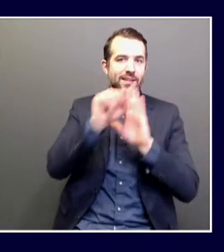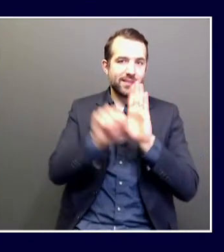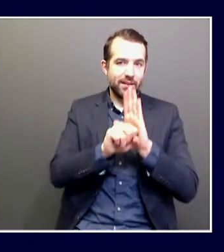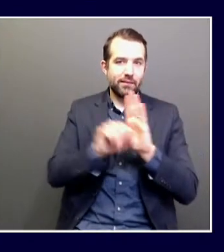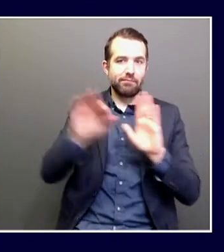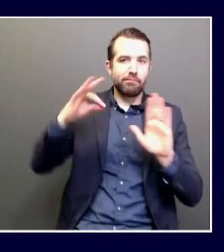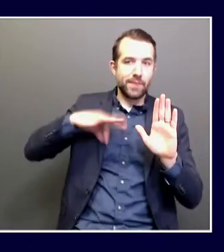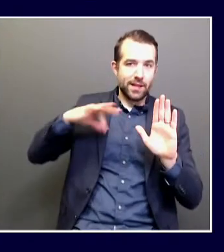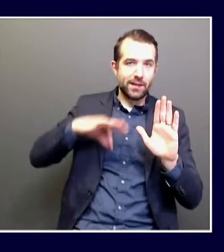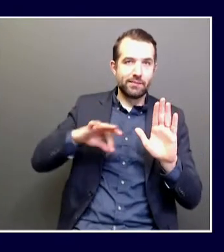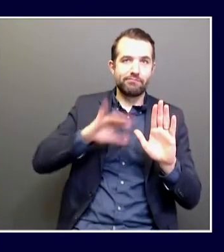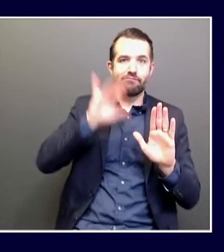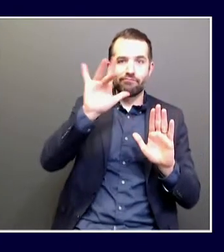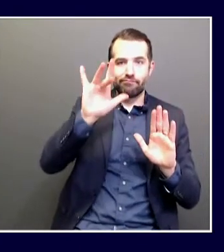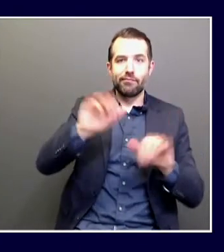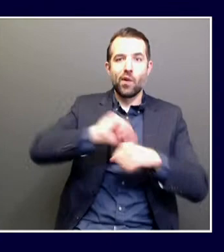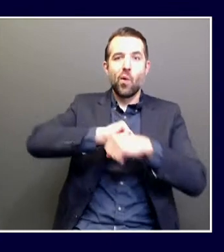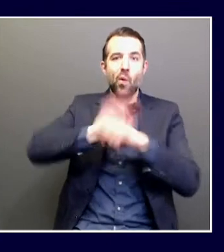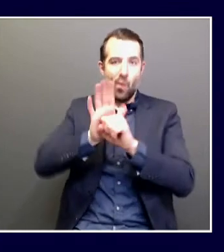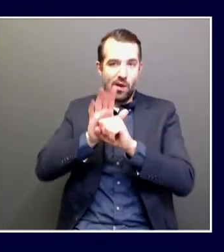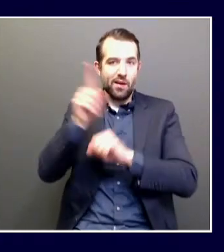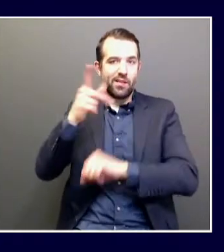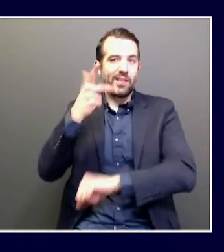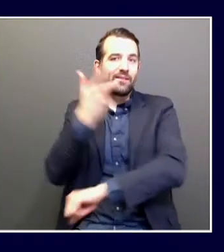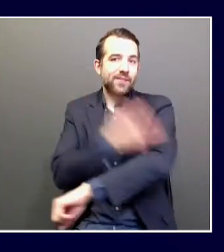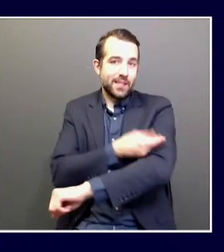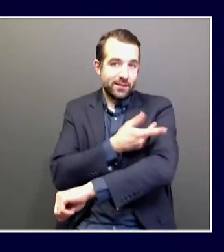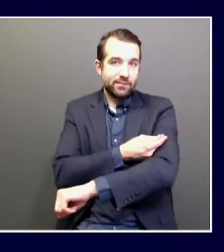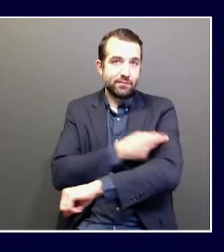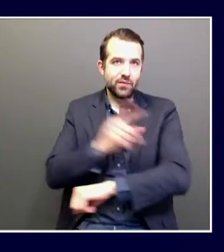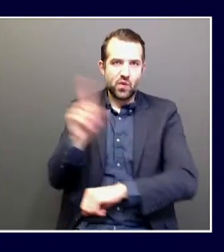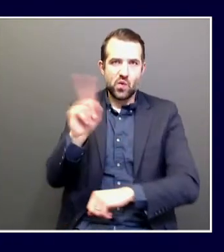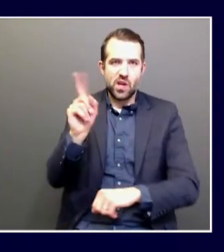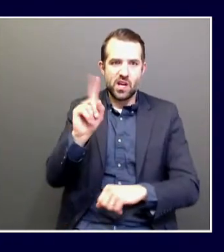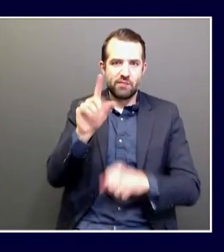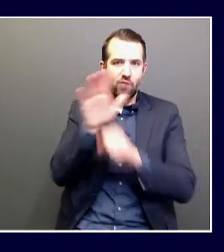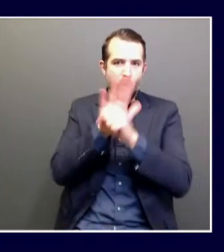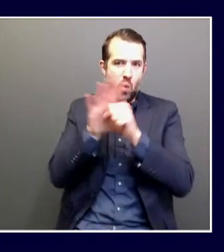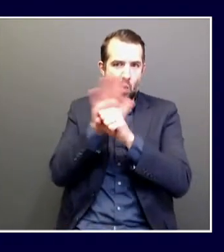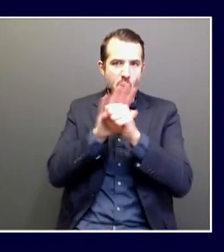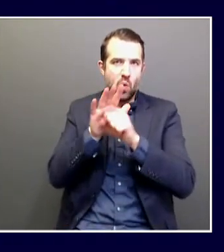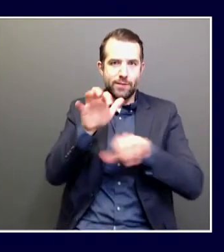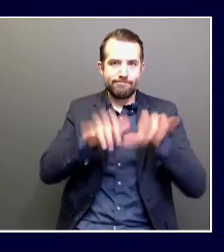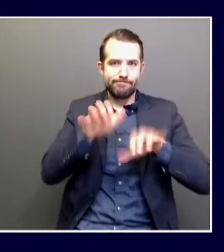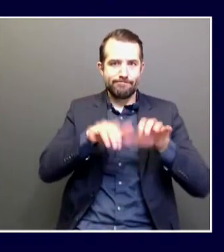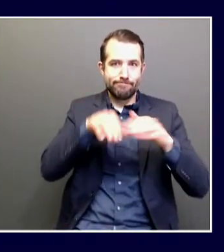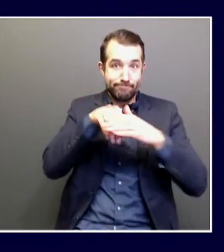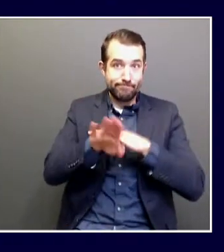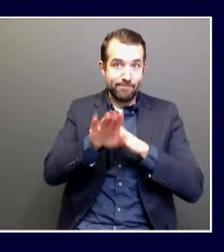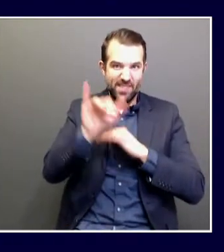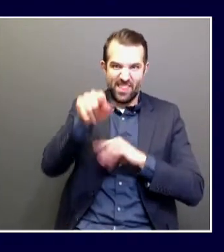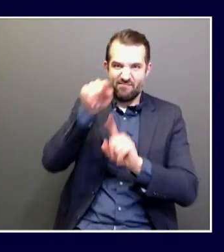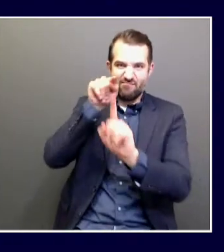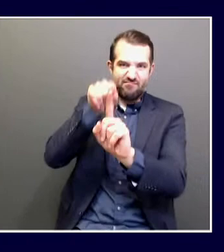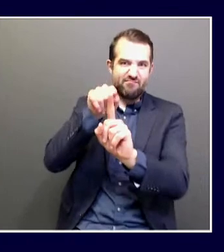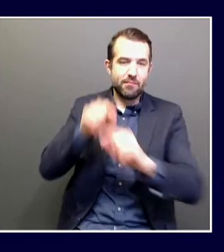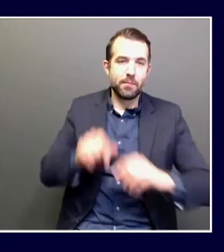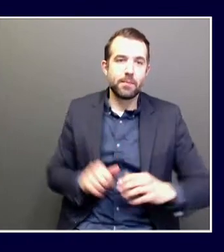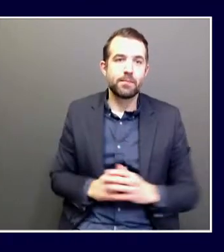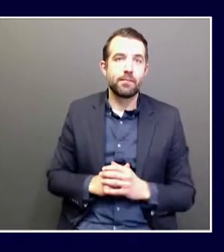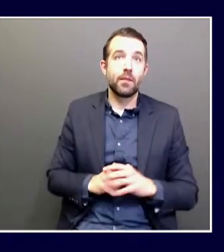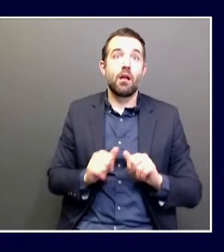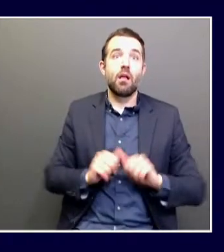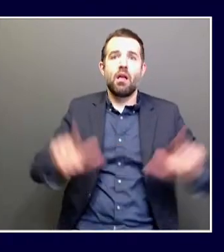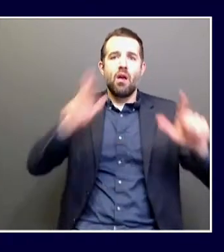And that'll take you to a Maine state site that lists where booster shots as well as primary shots are available and being